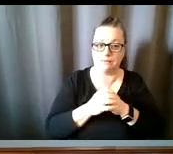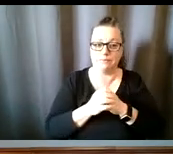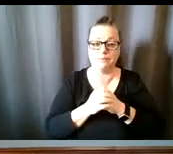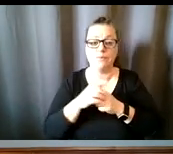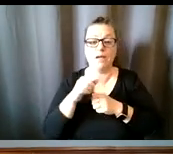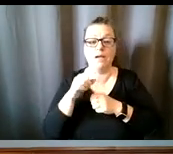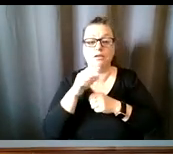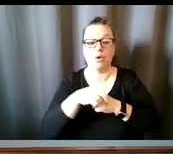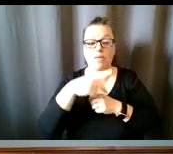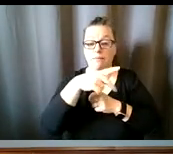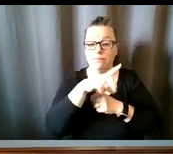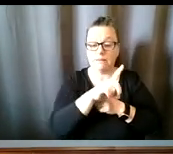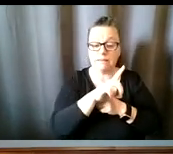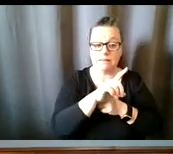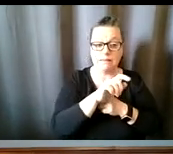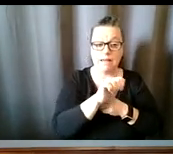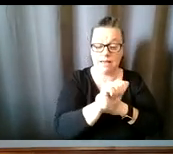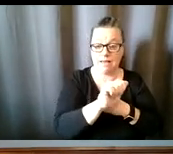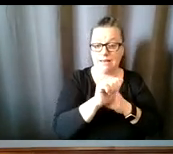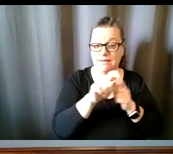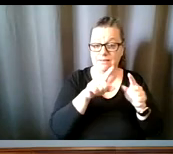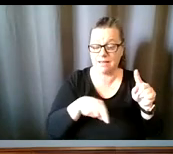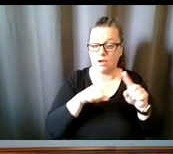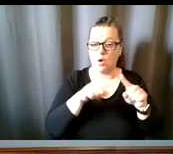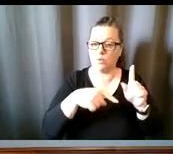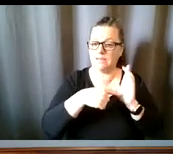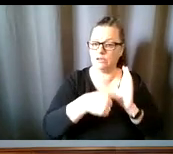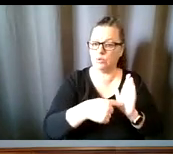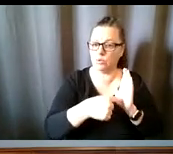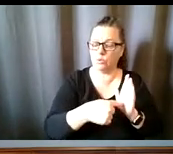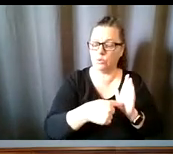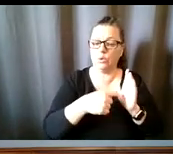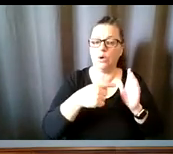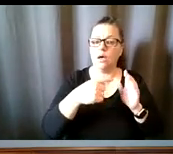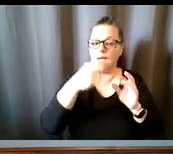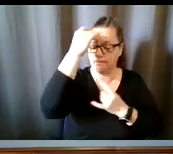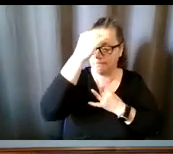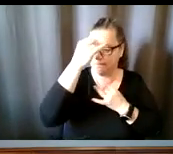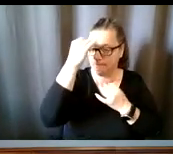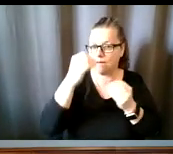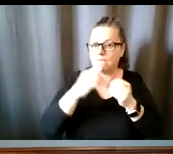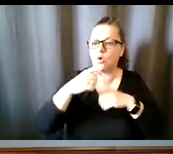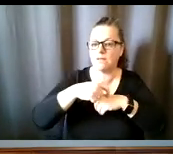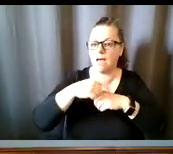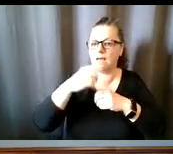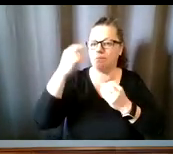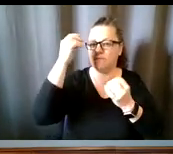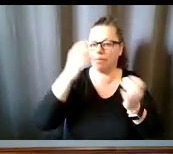here, because it demonstrates we need to consciously be thinking about putting more time into our planning than the rest of the